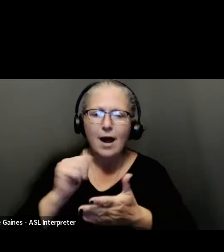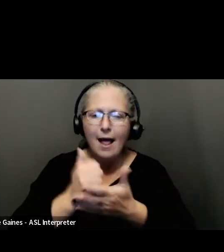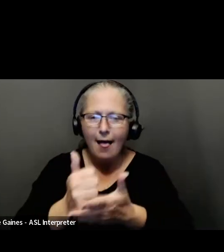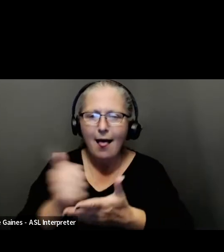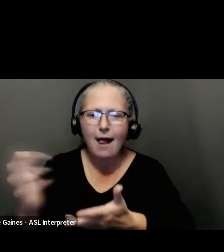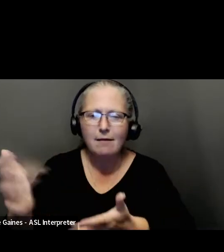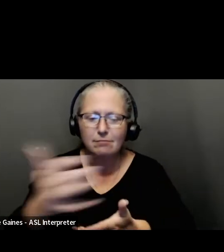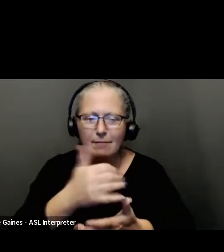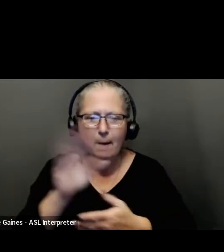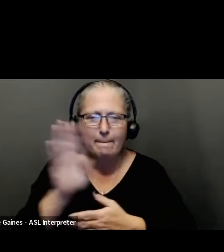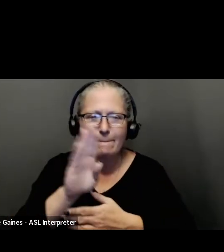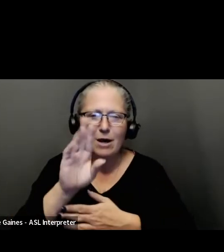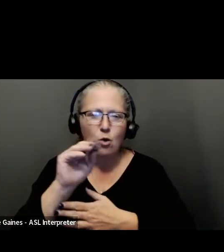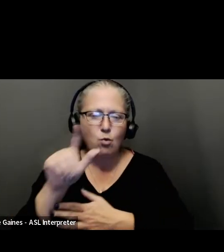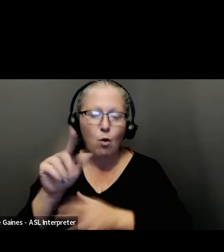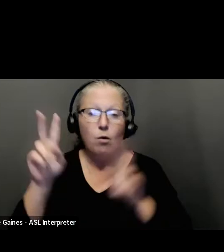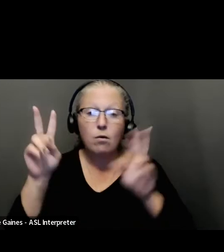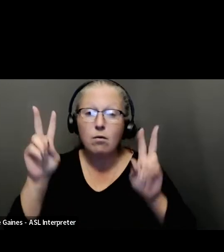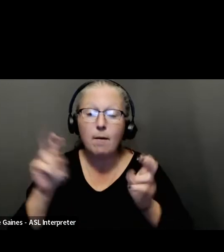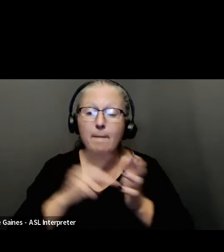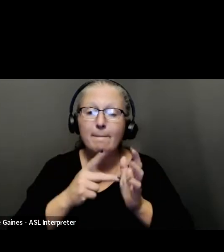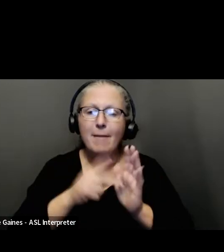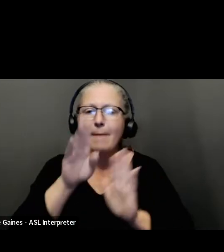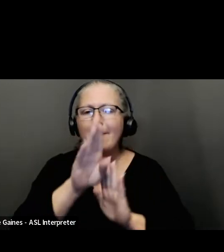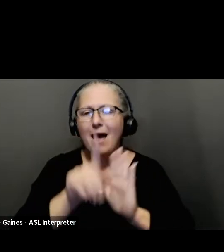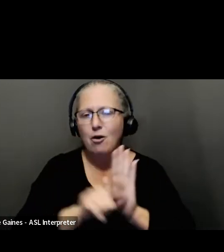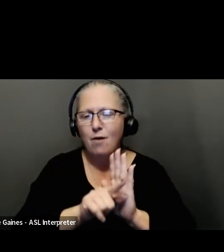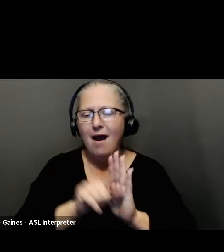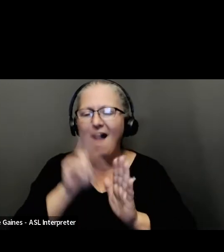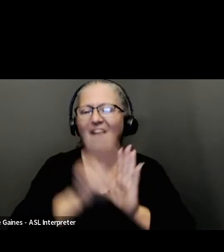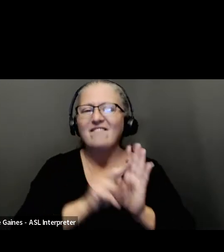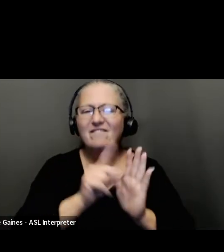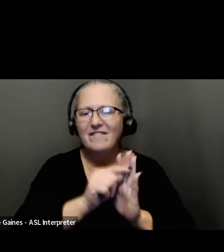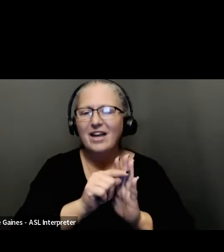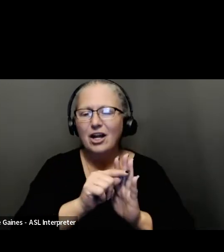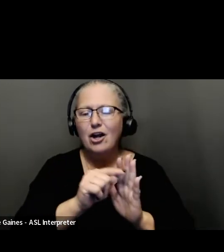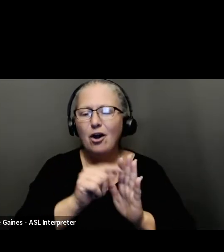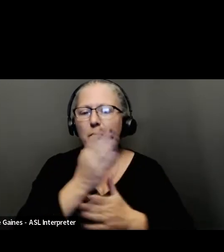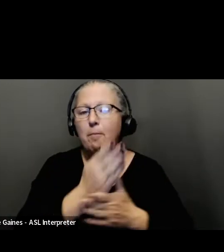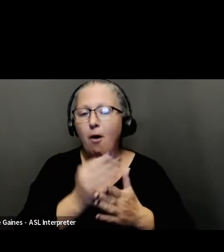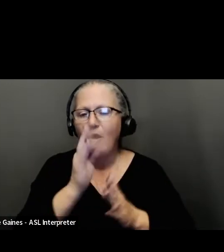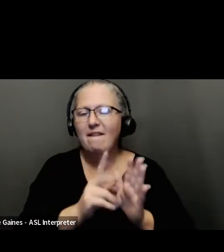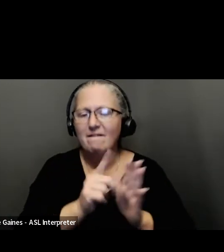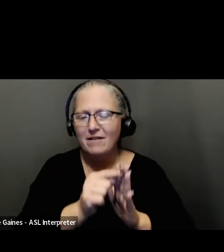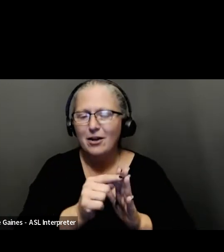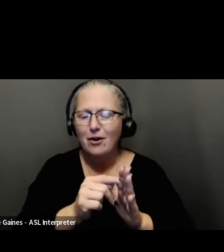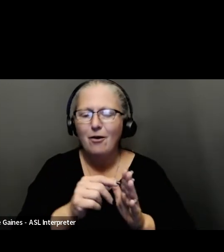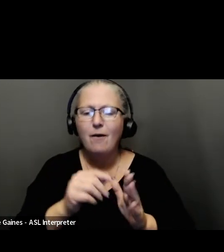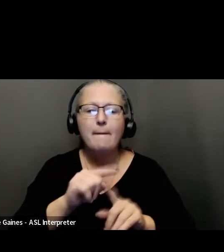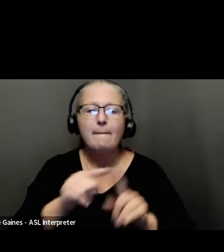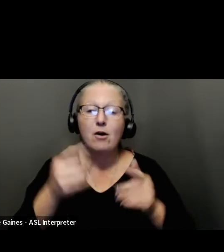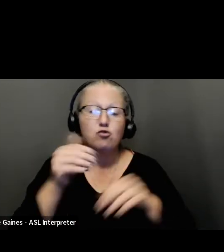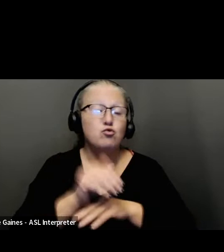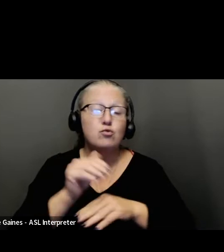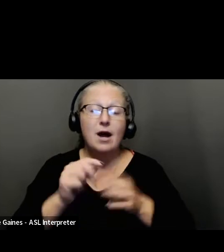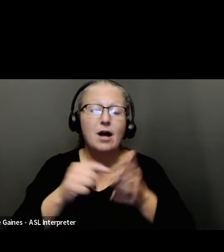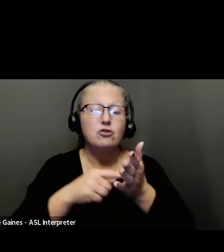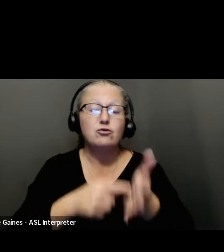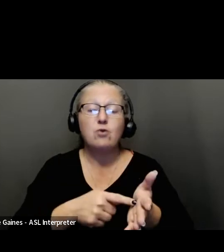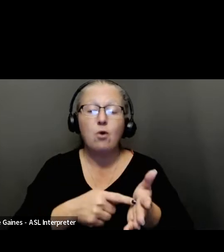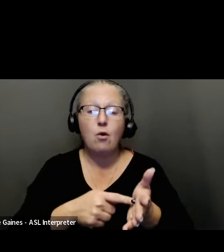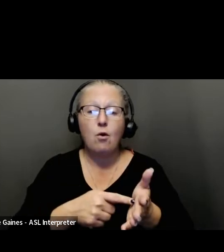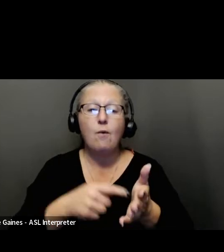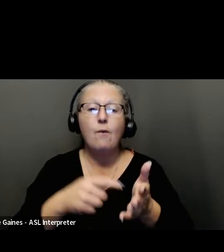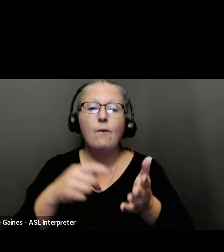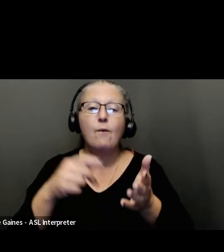the B-roll, which that's a term that means the background video footage that's part of a video. But tonight, what I'm going to show you, we're